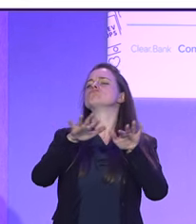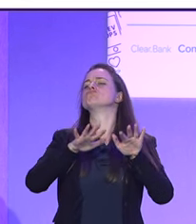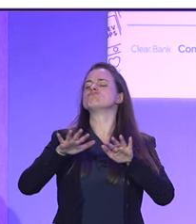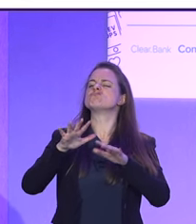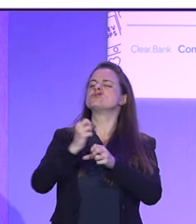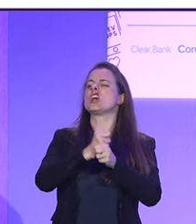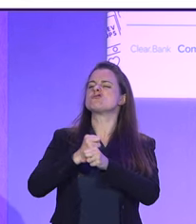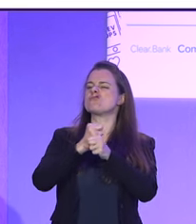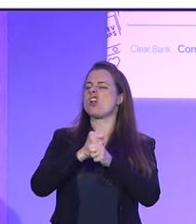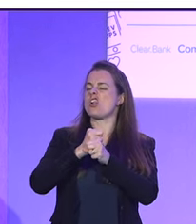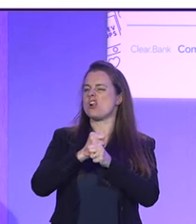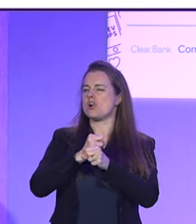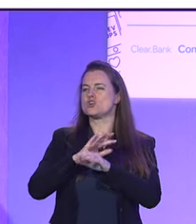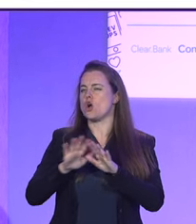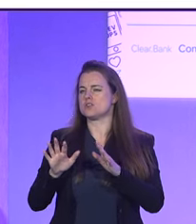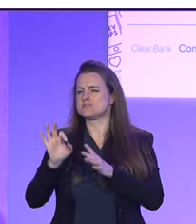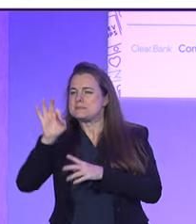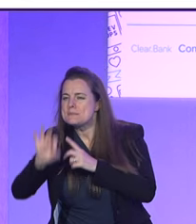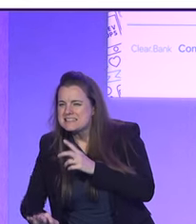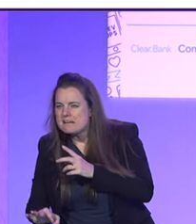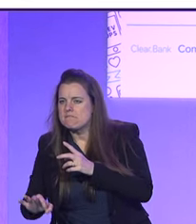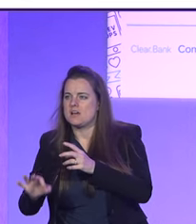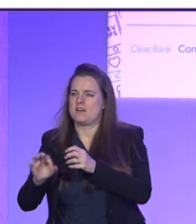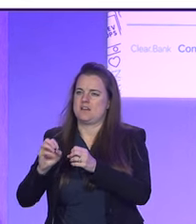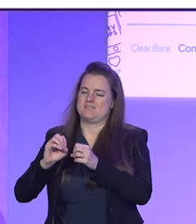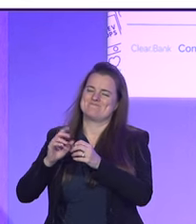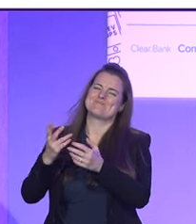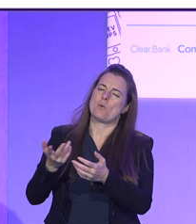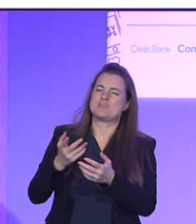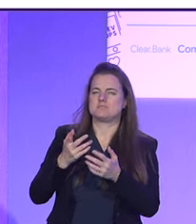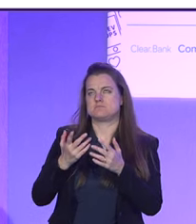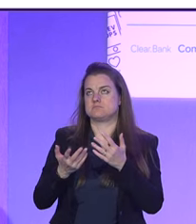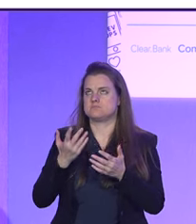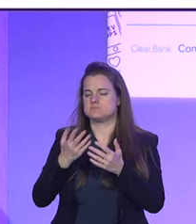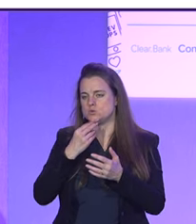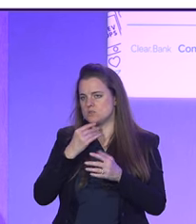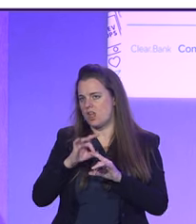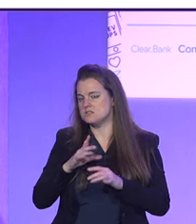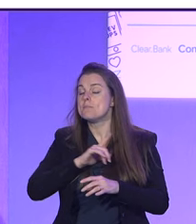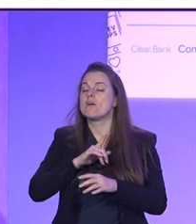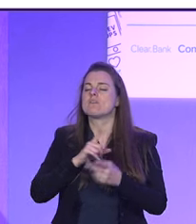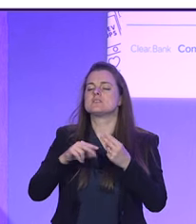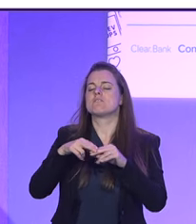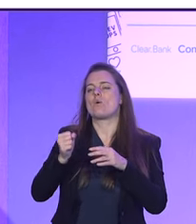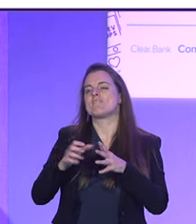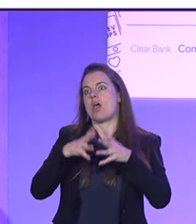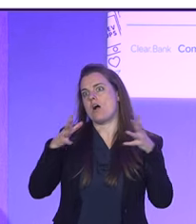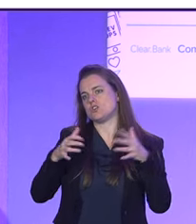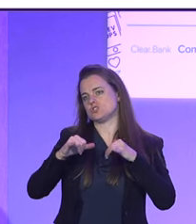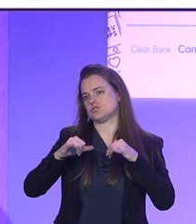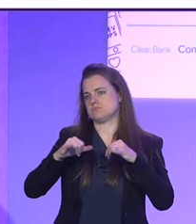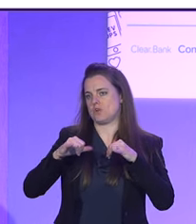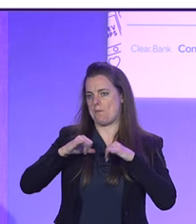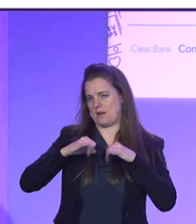for example, which is a little bit useless. If you have a big company with and you use several regions, you want to pin really